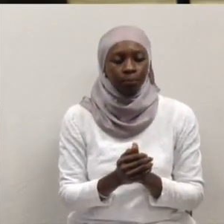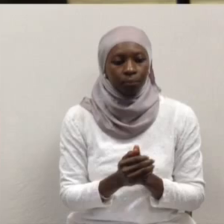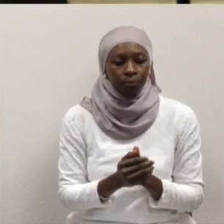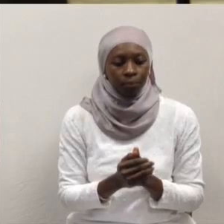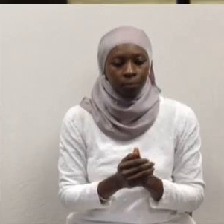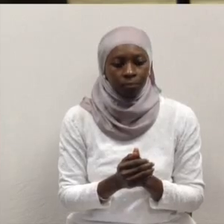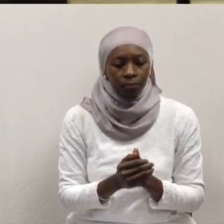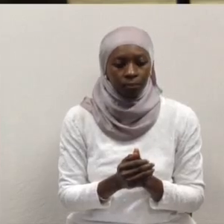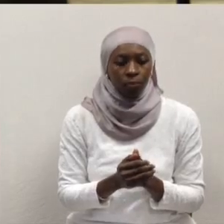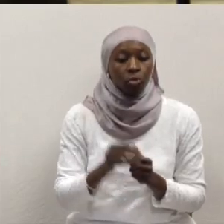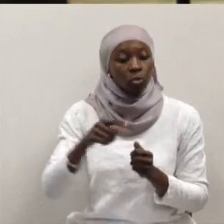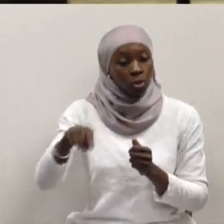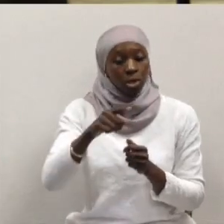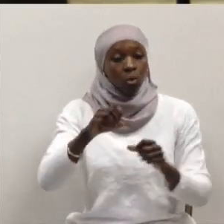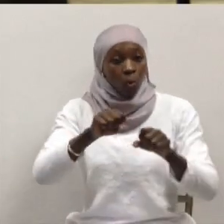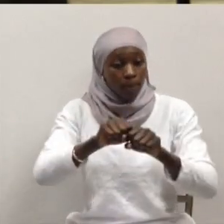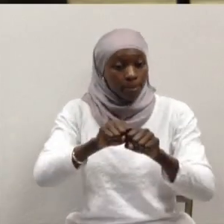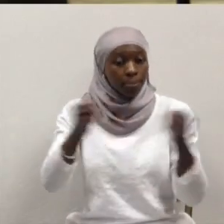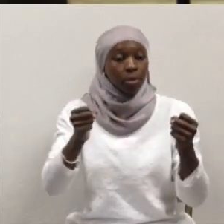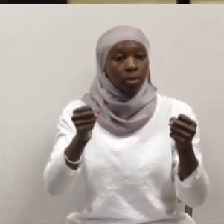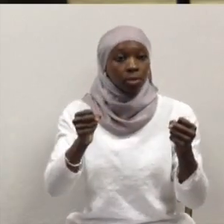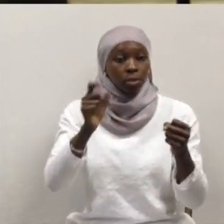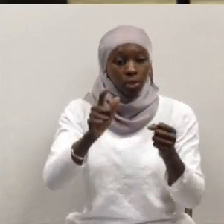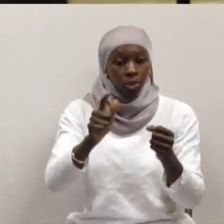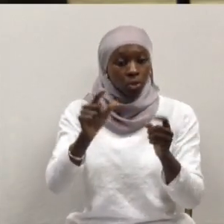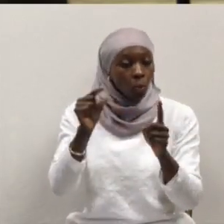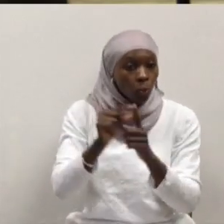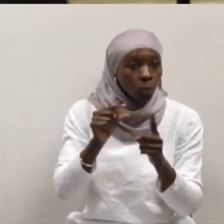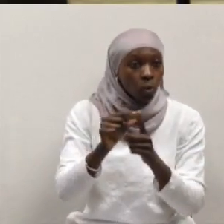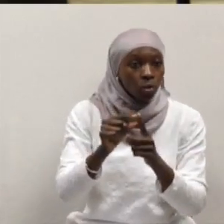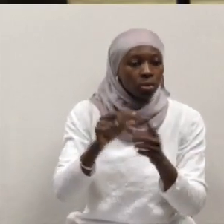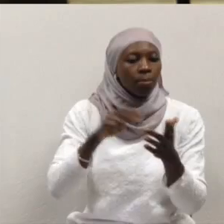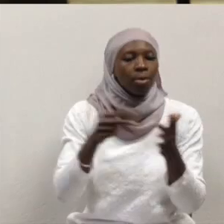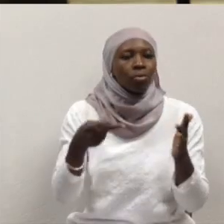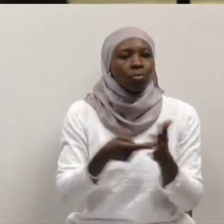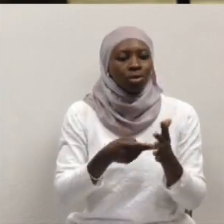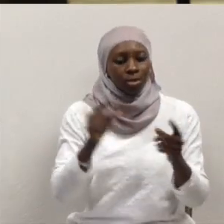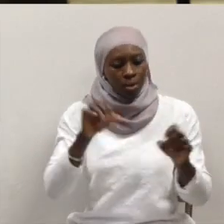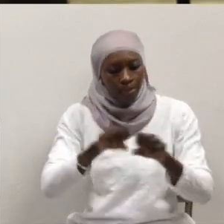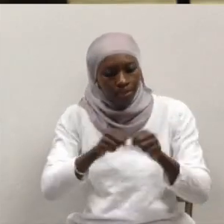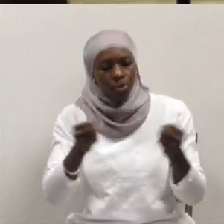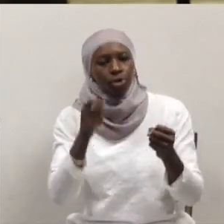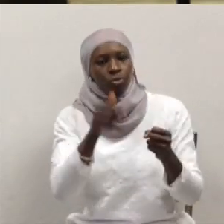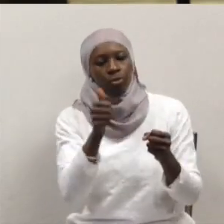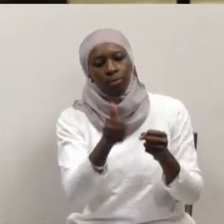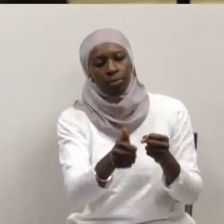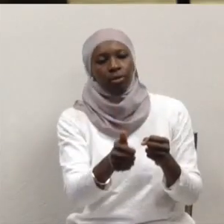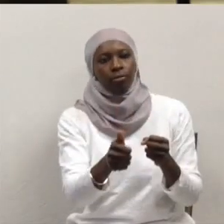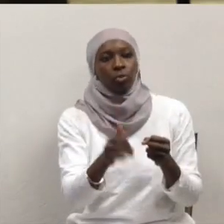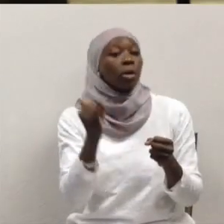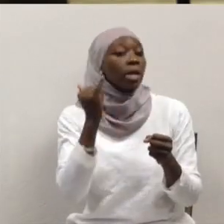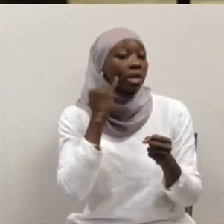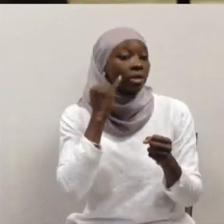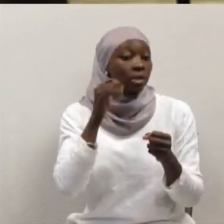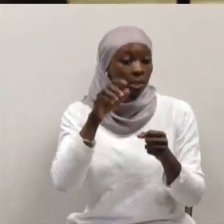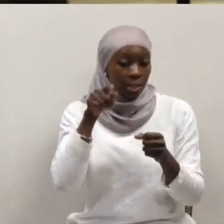So he who breaks his word only breaks it to the detriment of himself. And he who fulfills that which he has